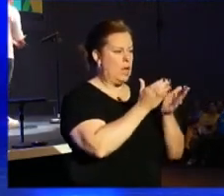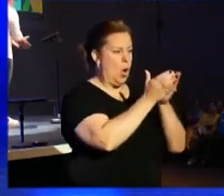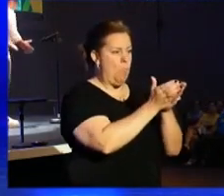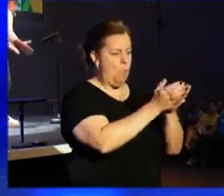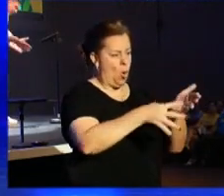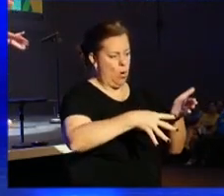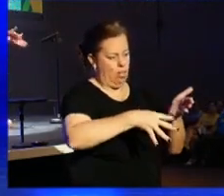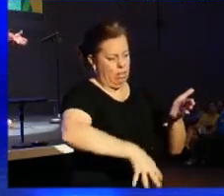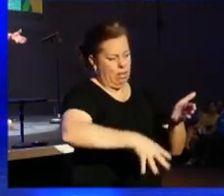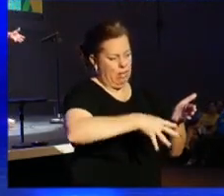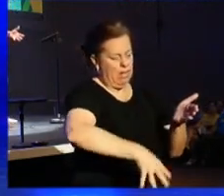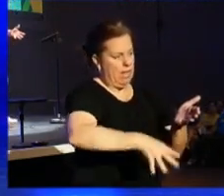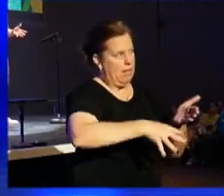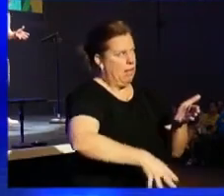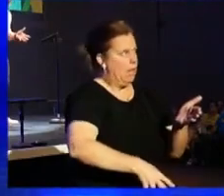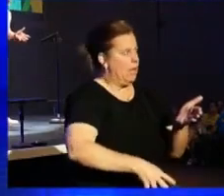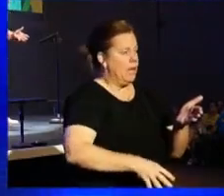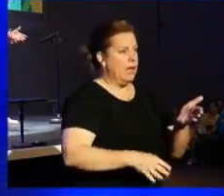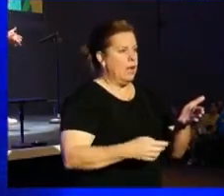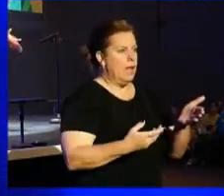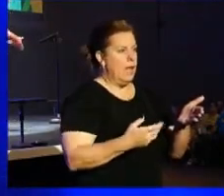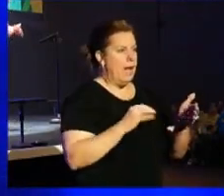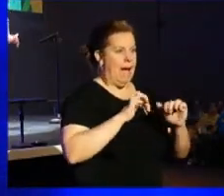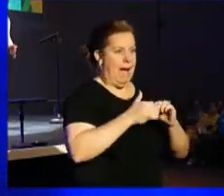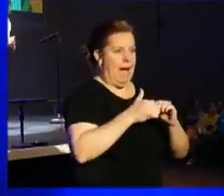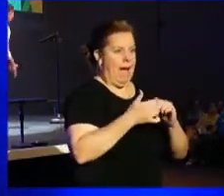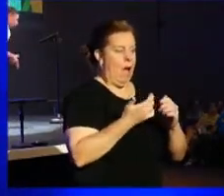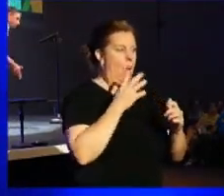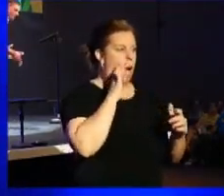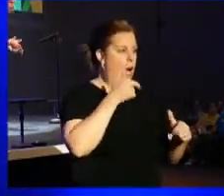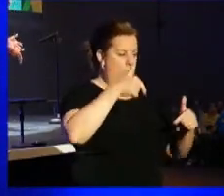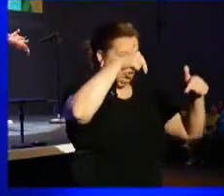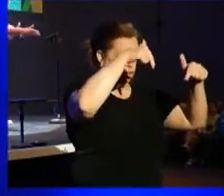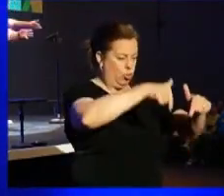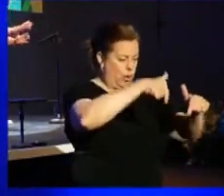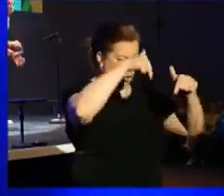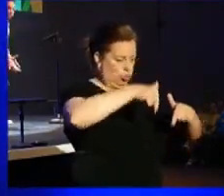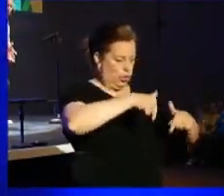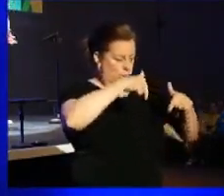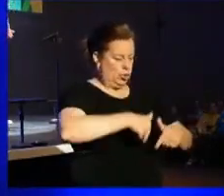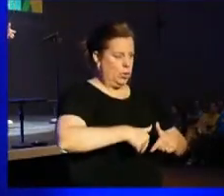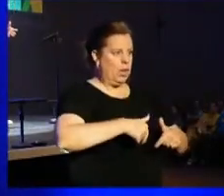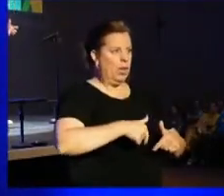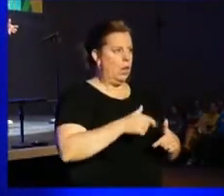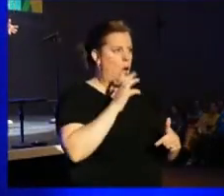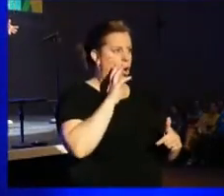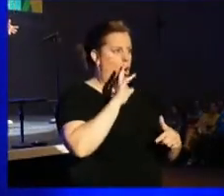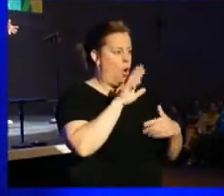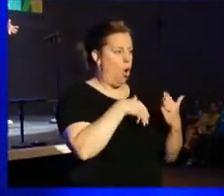being like, man, we got to get rid of this water. I know what I'll do. I'll drill holes in the bottom and let all the water out.